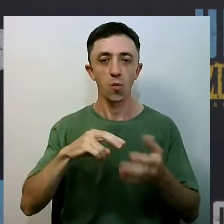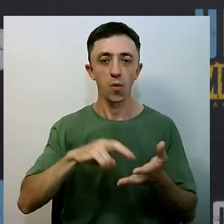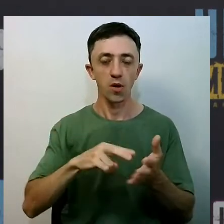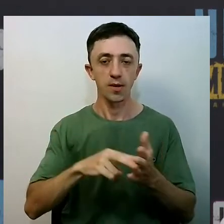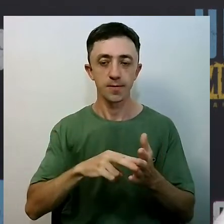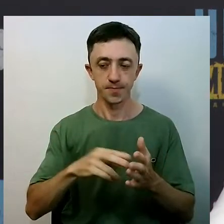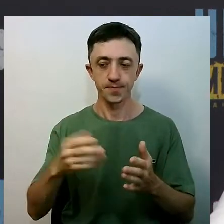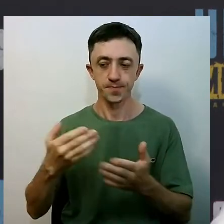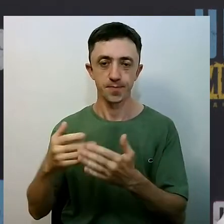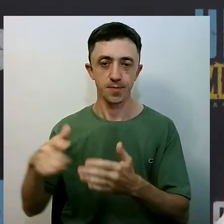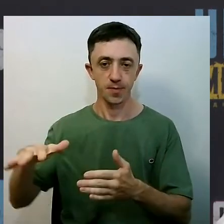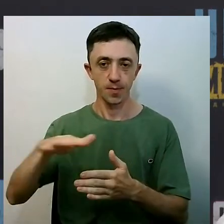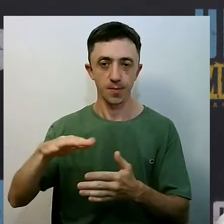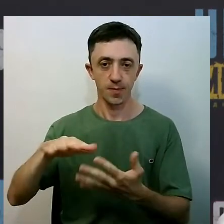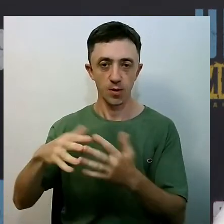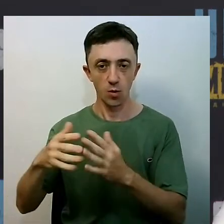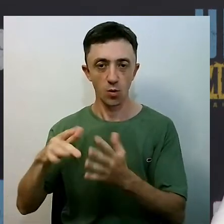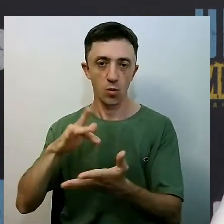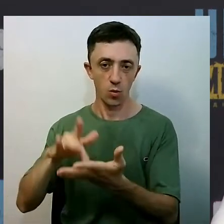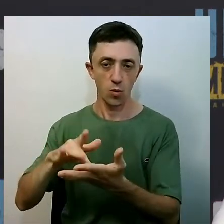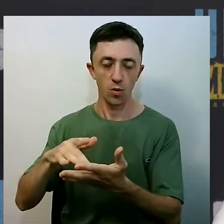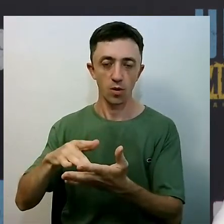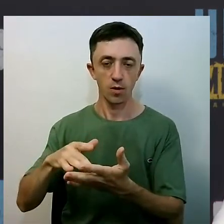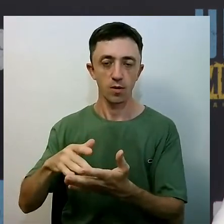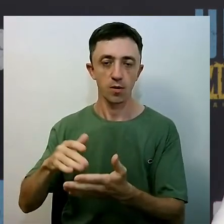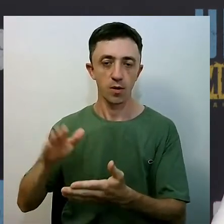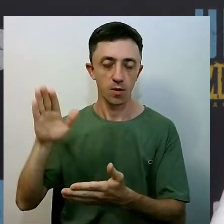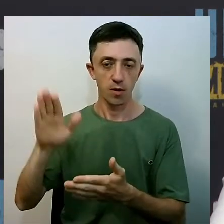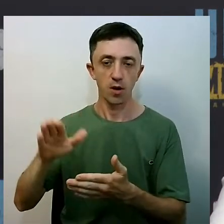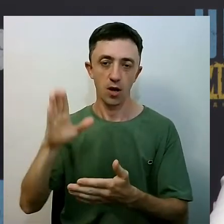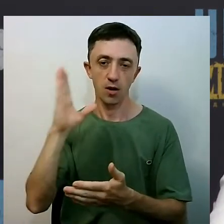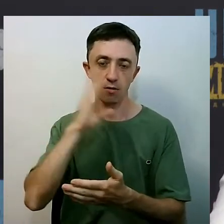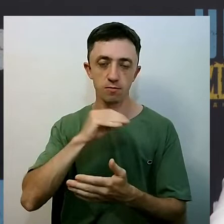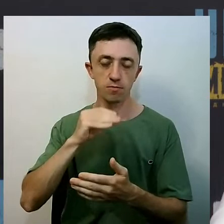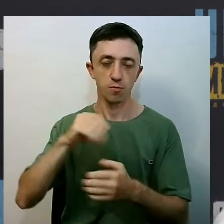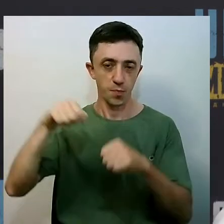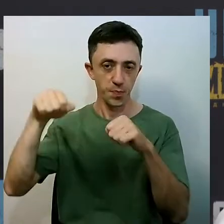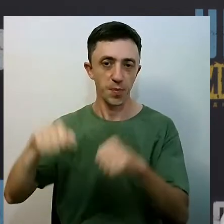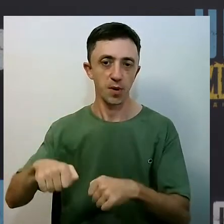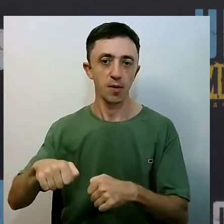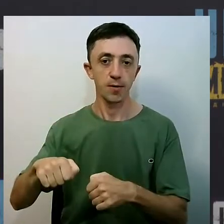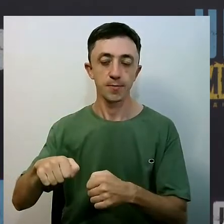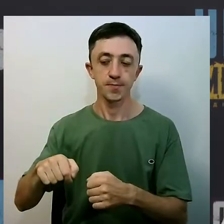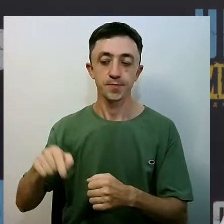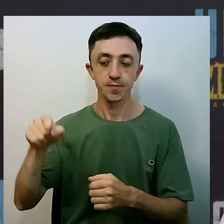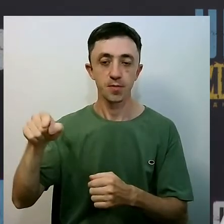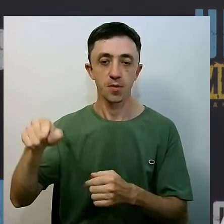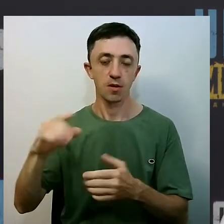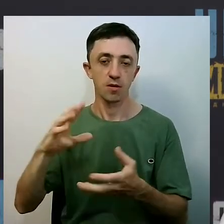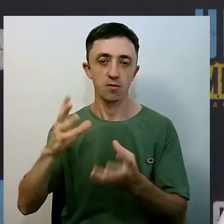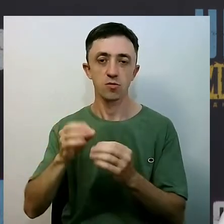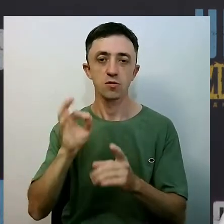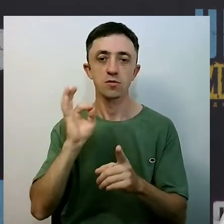the complex plan is needed for territorial communities. Territorial communities